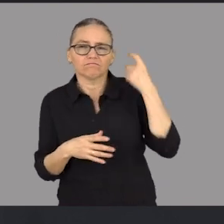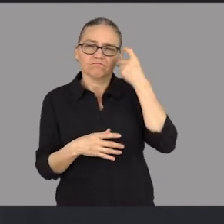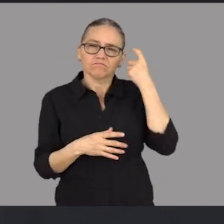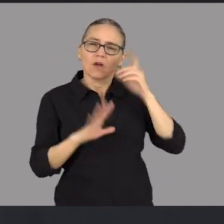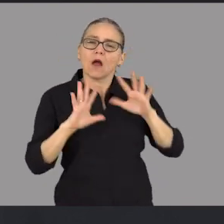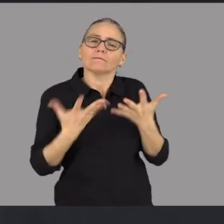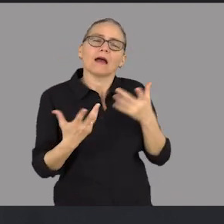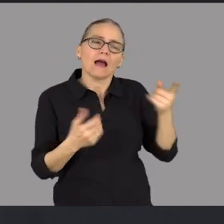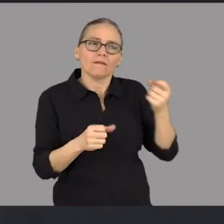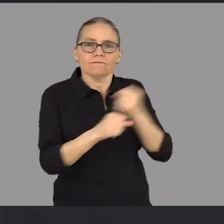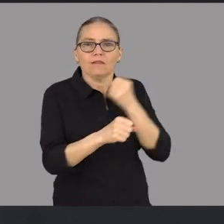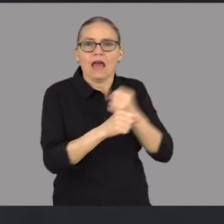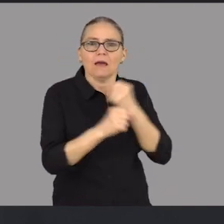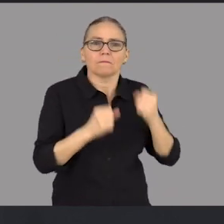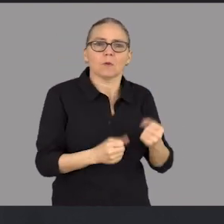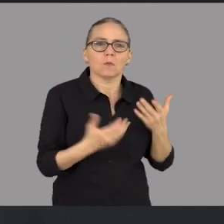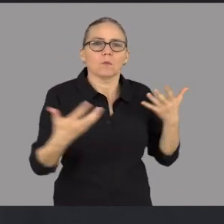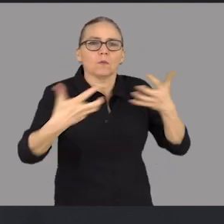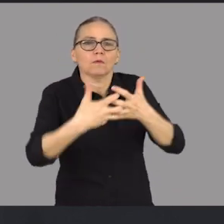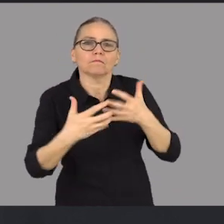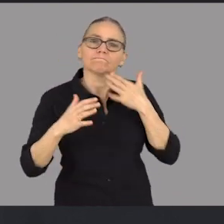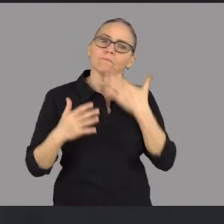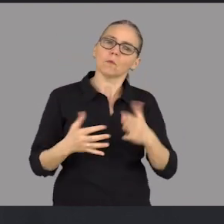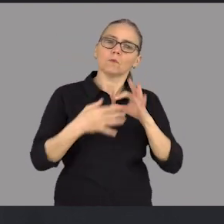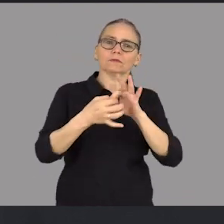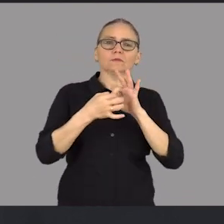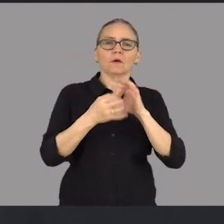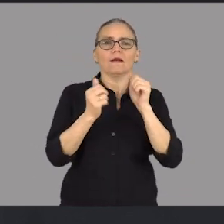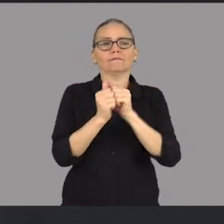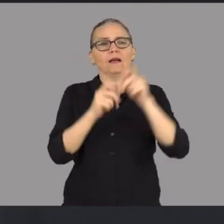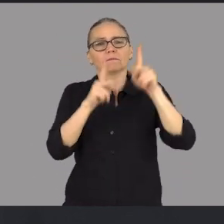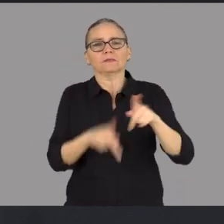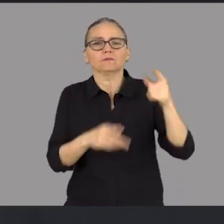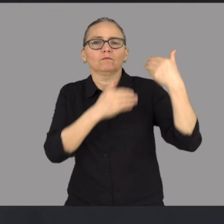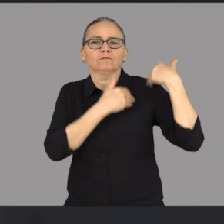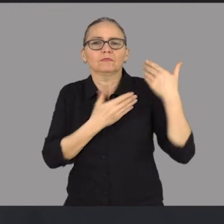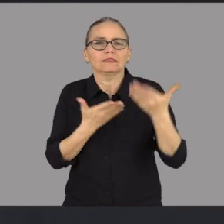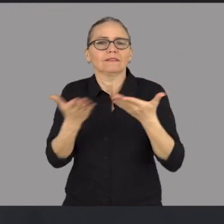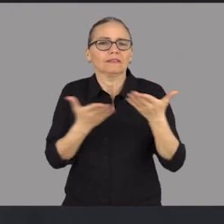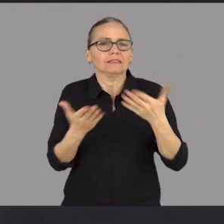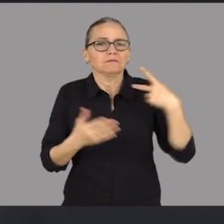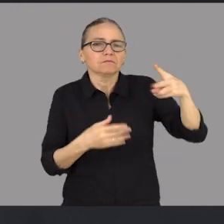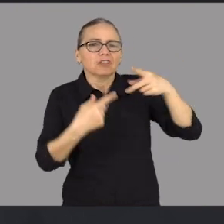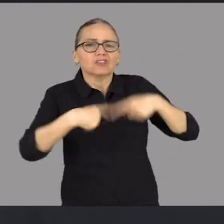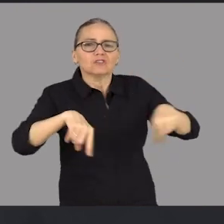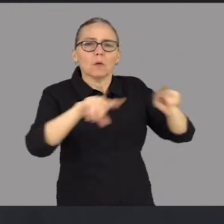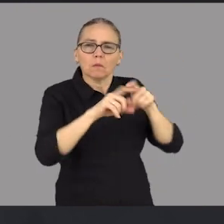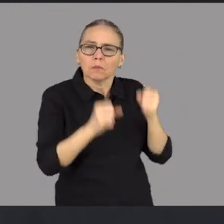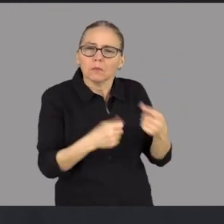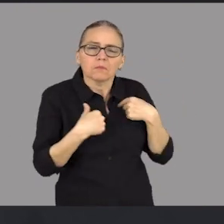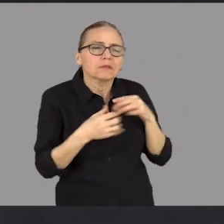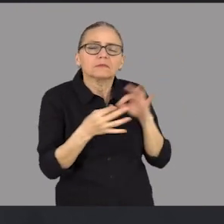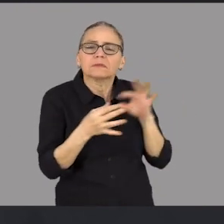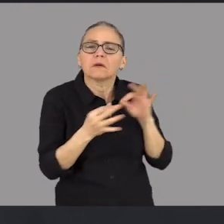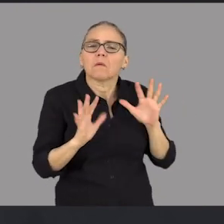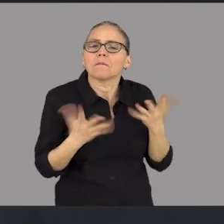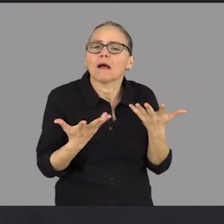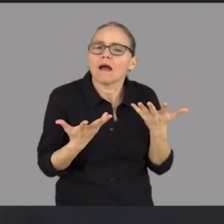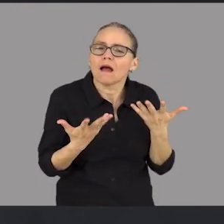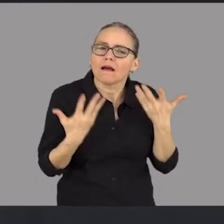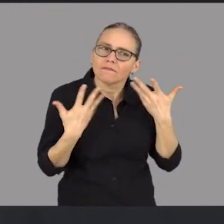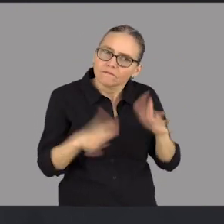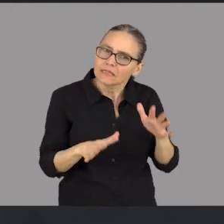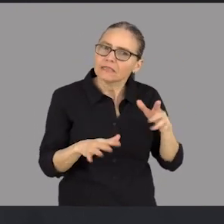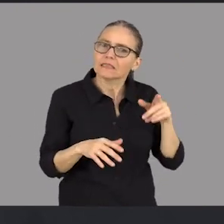Ooh, Dave, you said earlier that you have a really great relationship with the service provider in your area. Just wondering, how did you establish